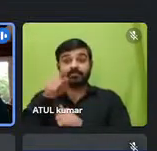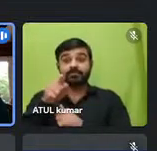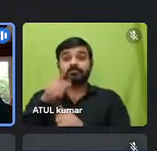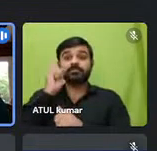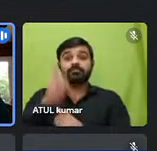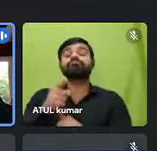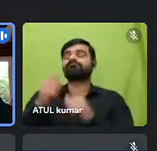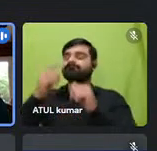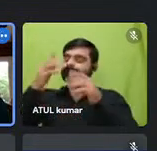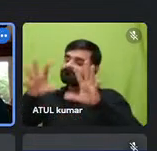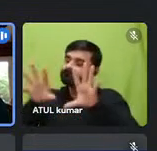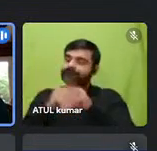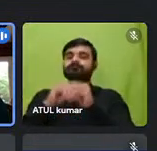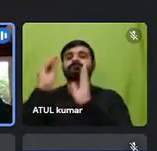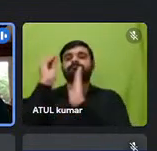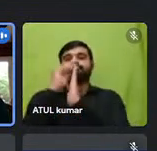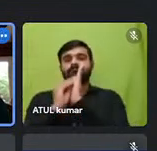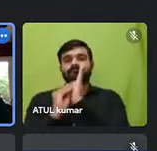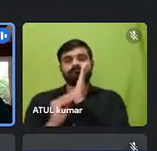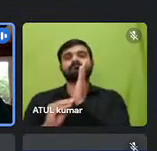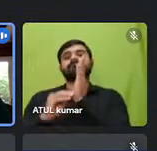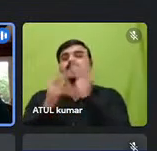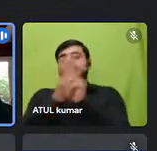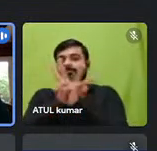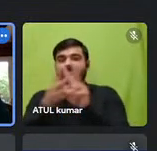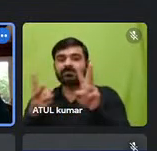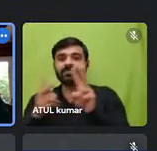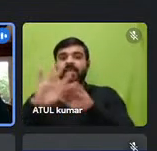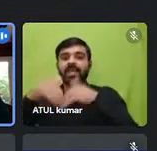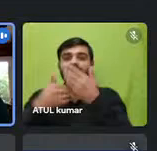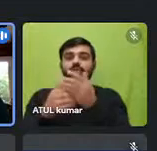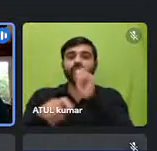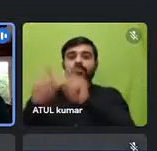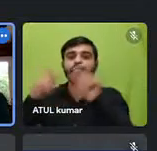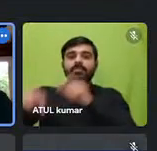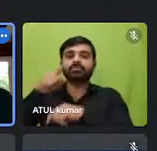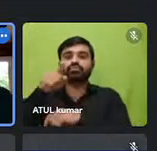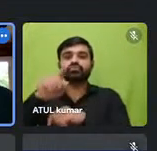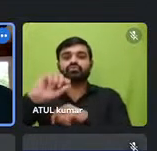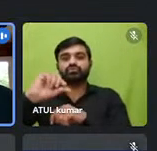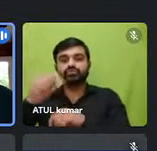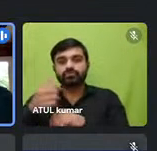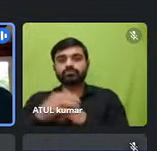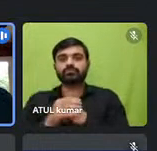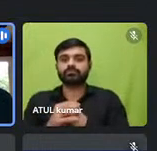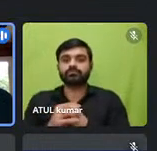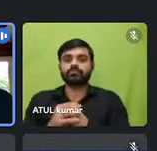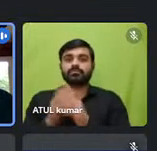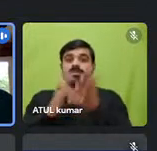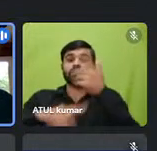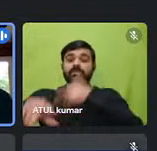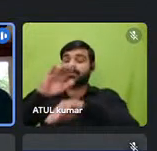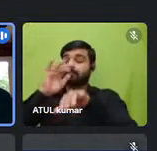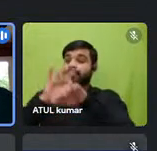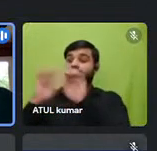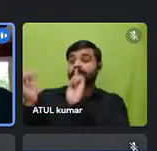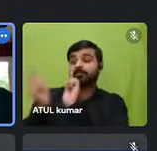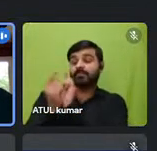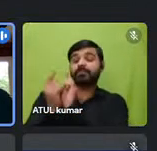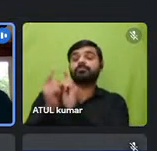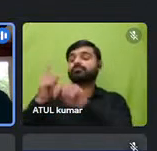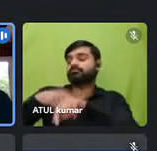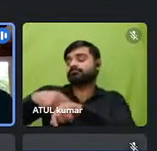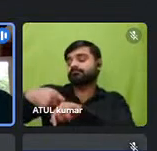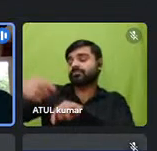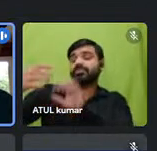have to consider all of these factors and how you can keep in touch long term.